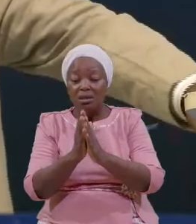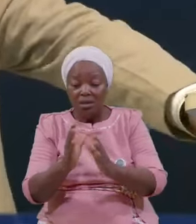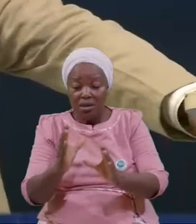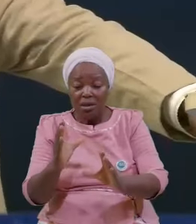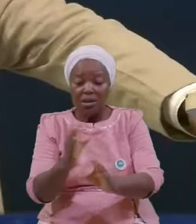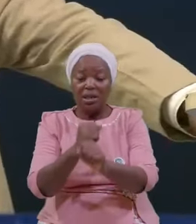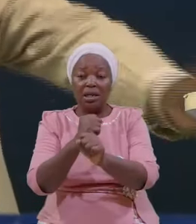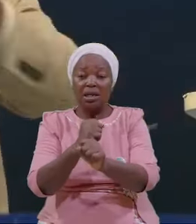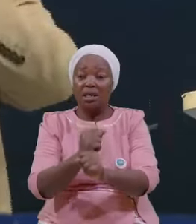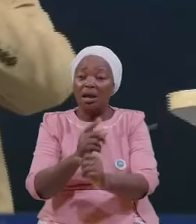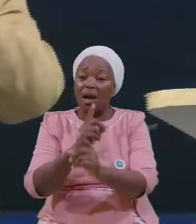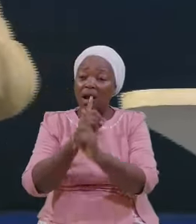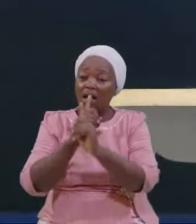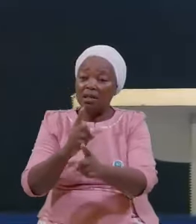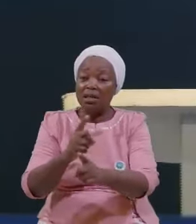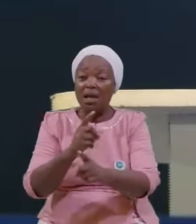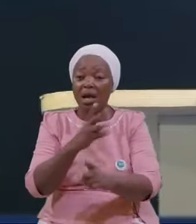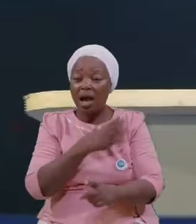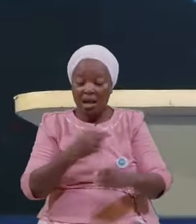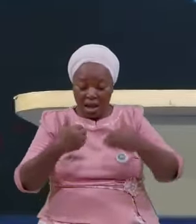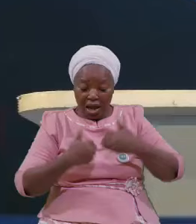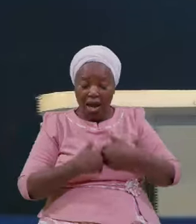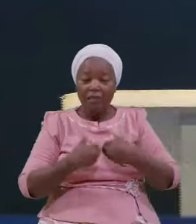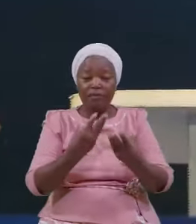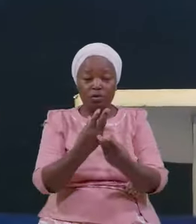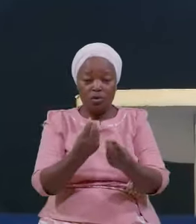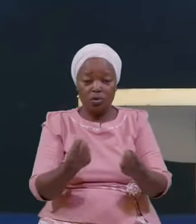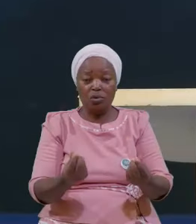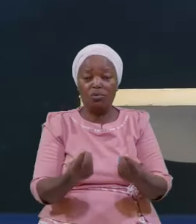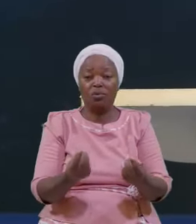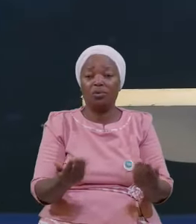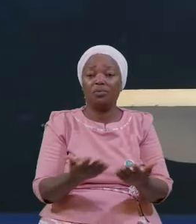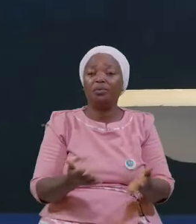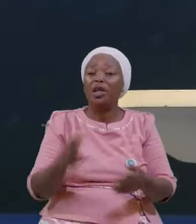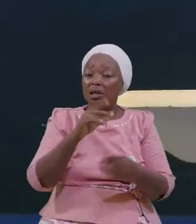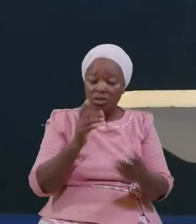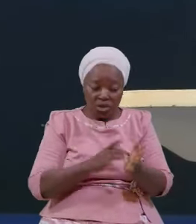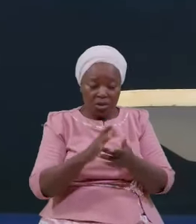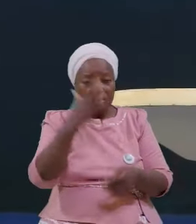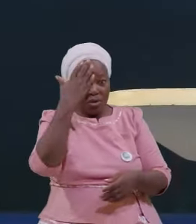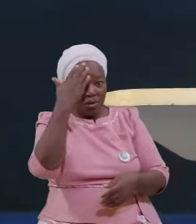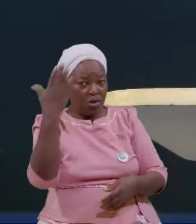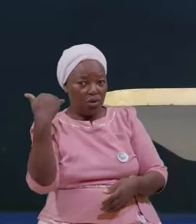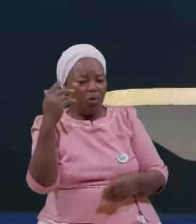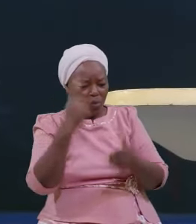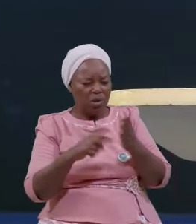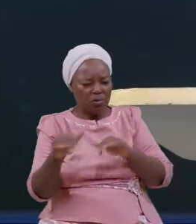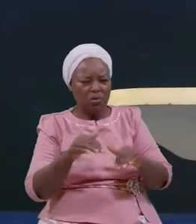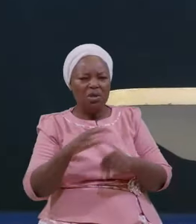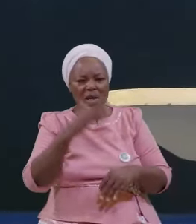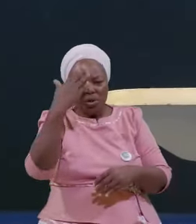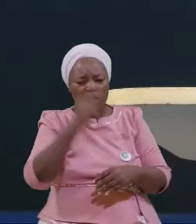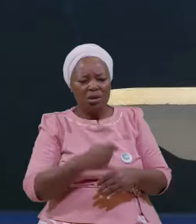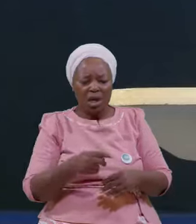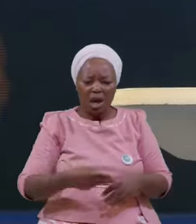carried the solution. Jesus knew what he was going to do. He knew the height and the length and the breadth of